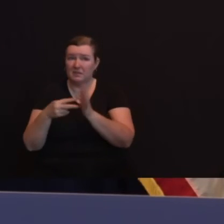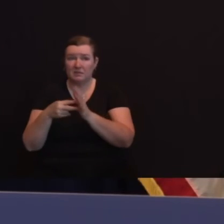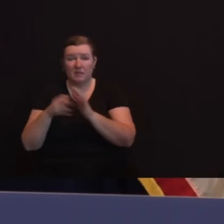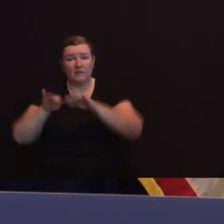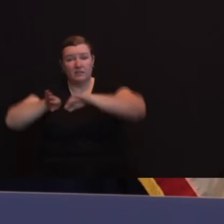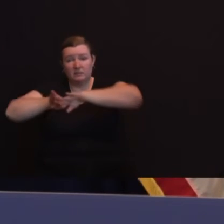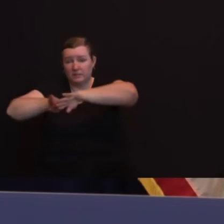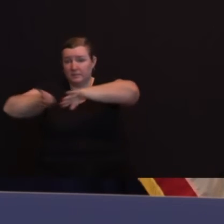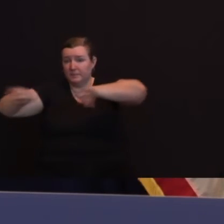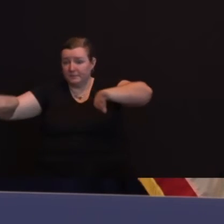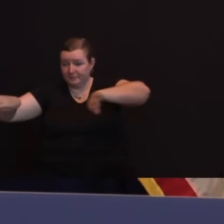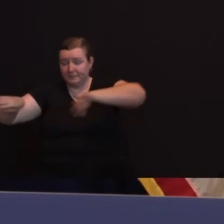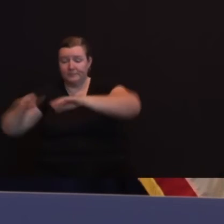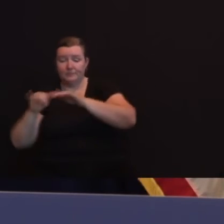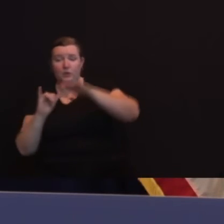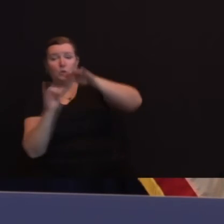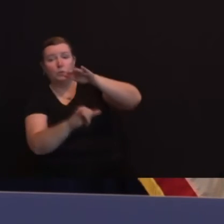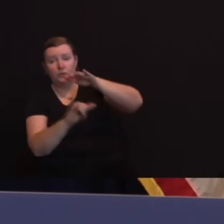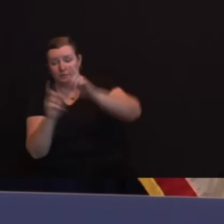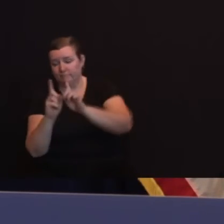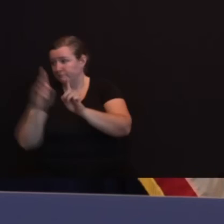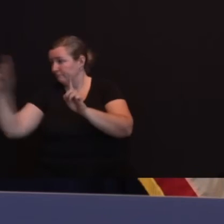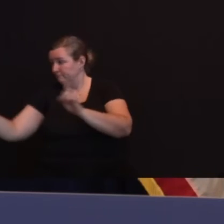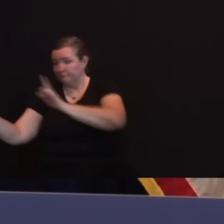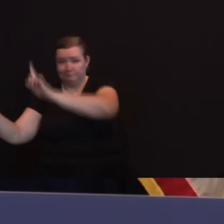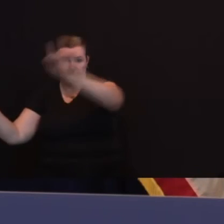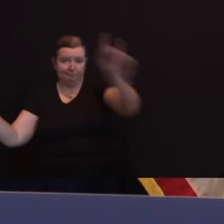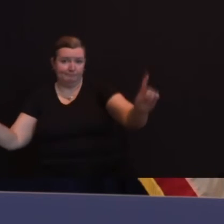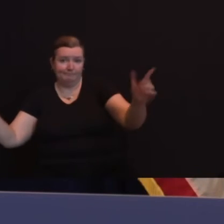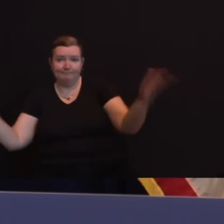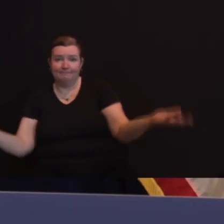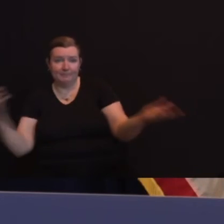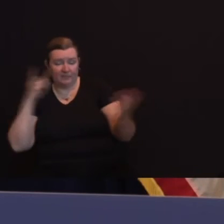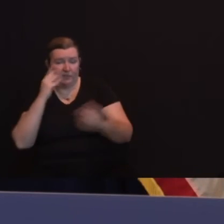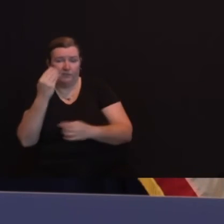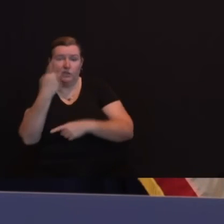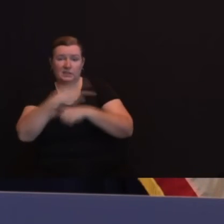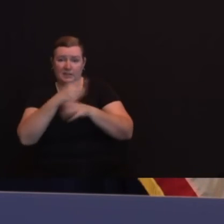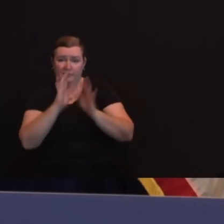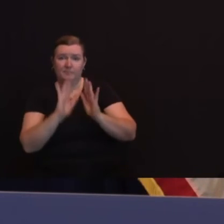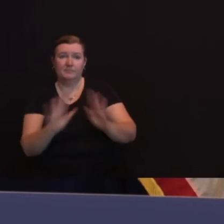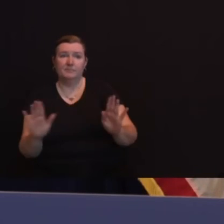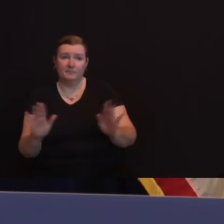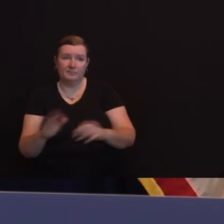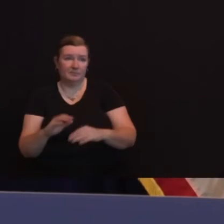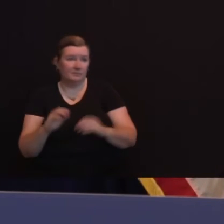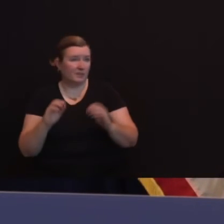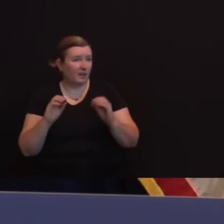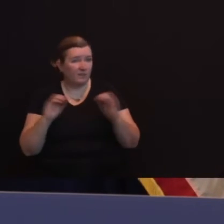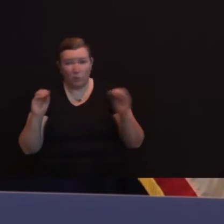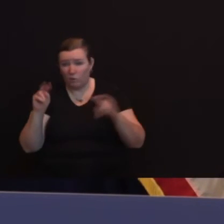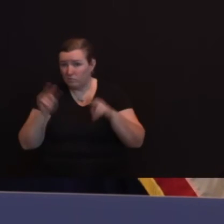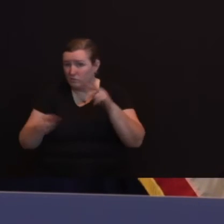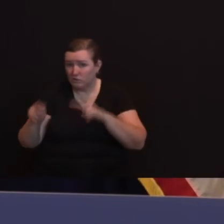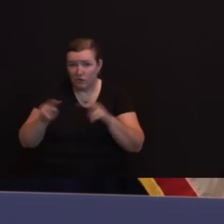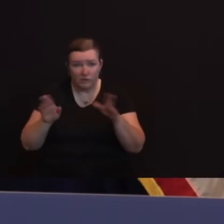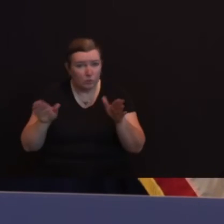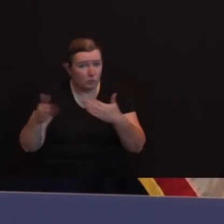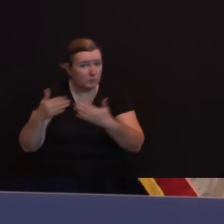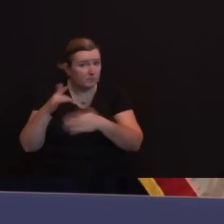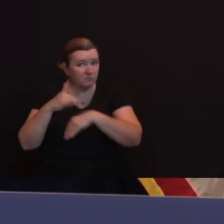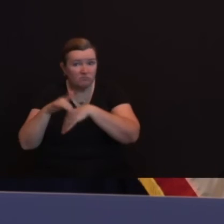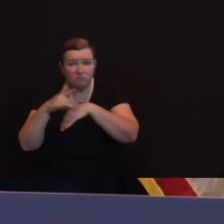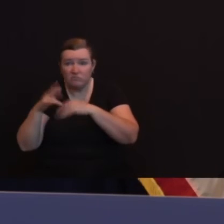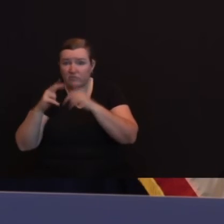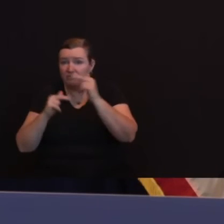observation room for 14 days. If an observation room is not available in the facility must